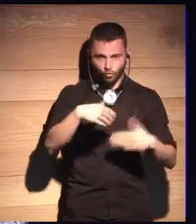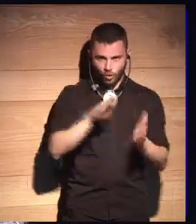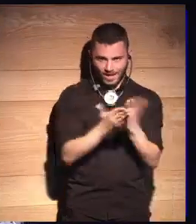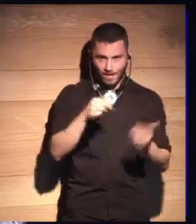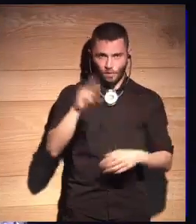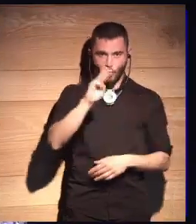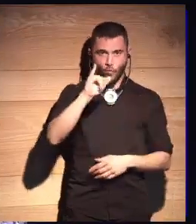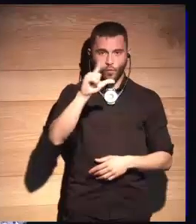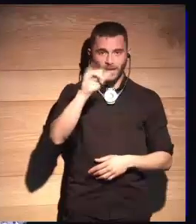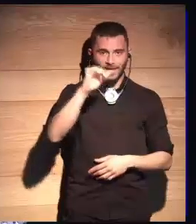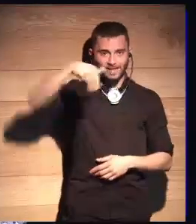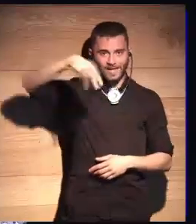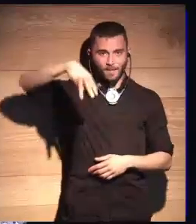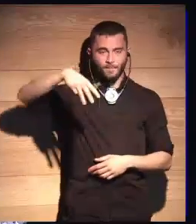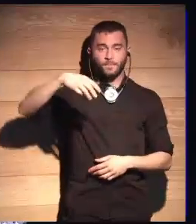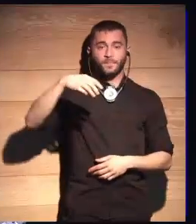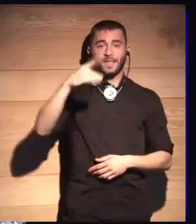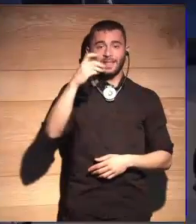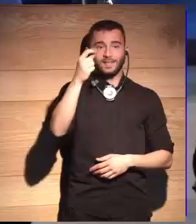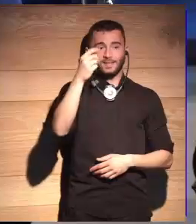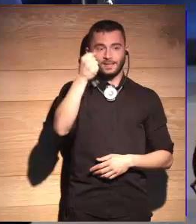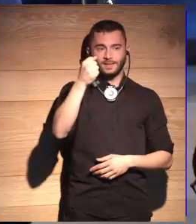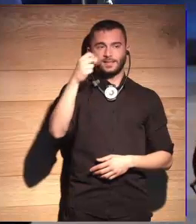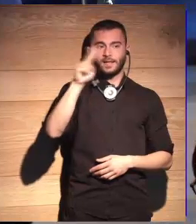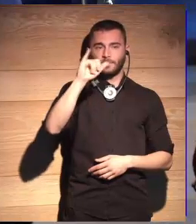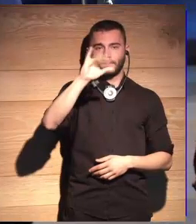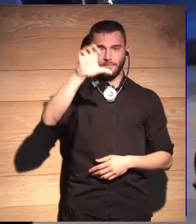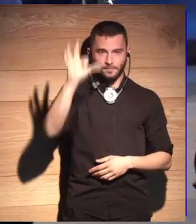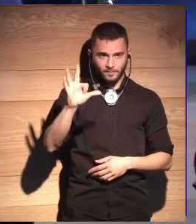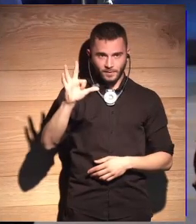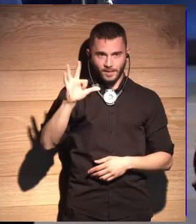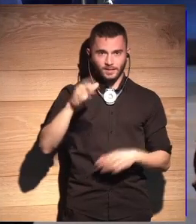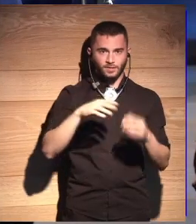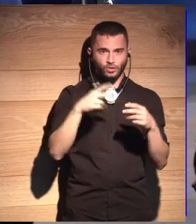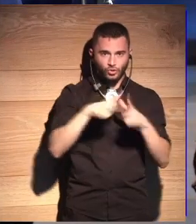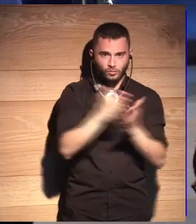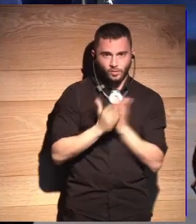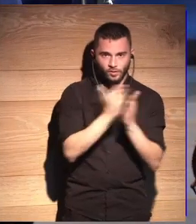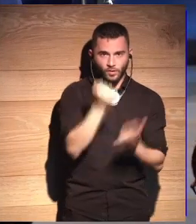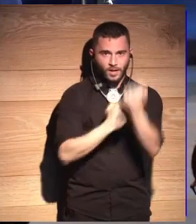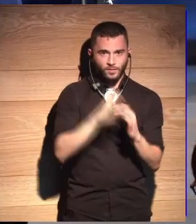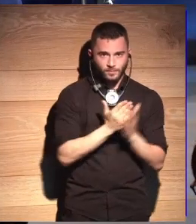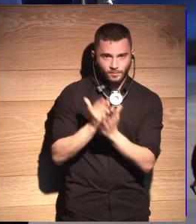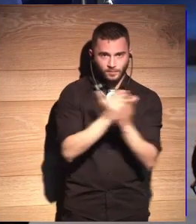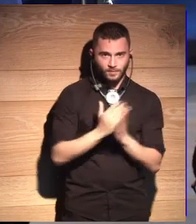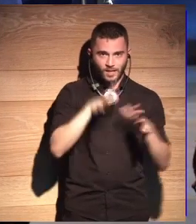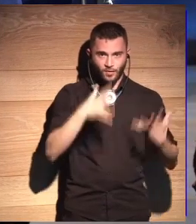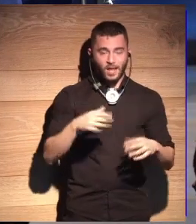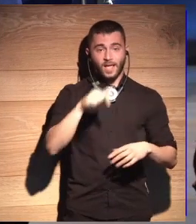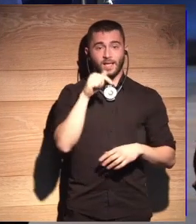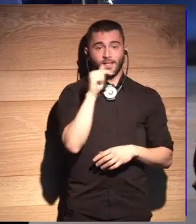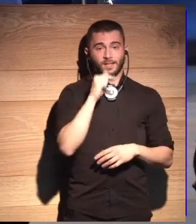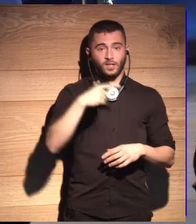the author of the book, William Davies. He's a sociologist and economist, and he's a co-manager of